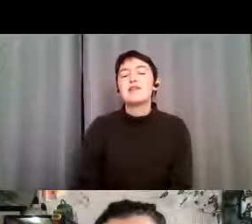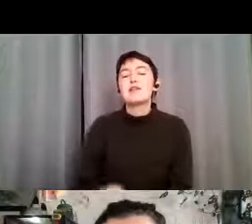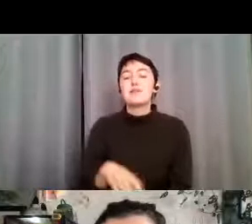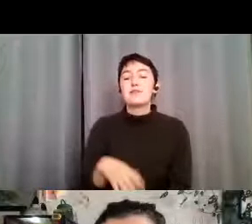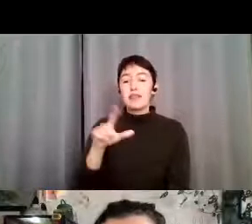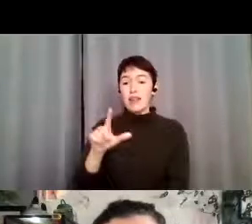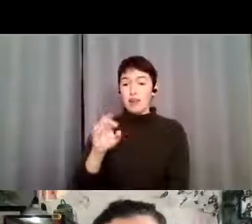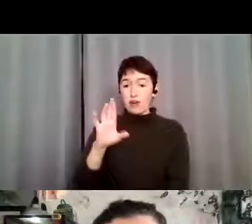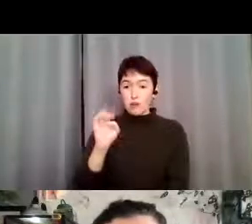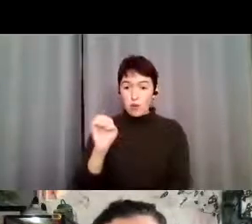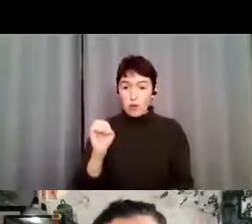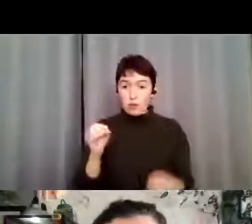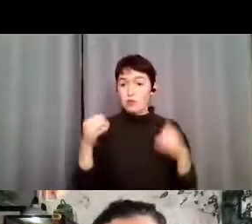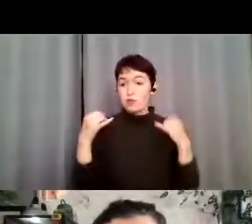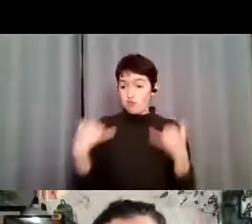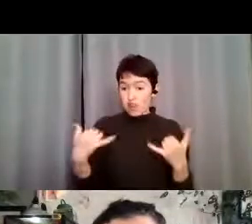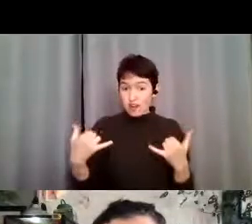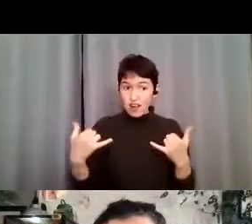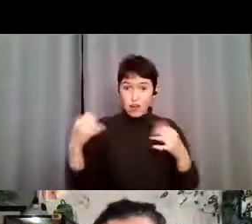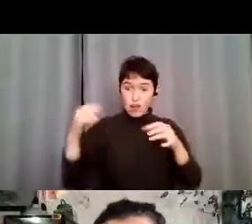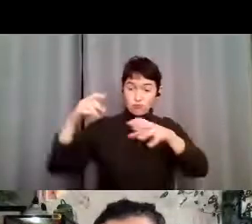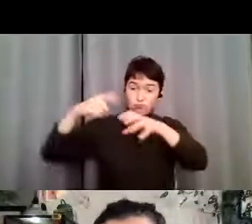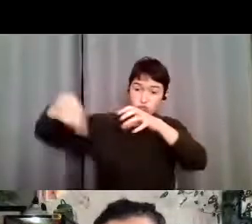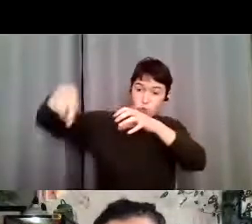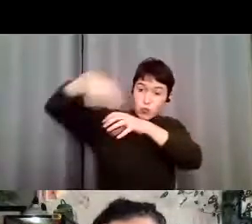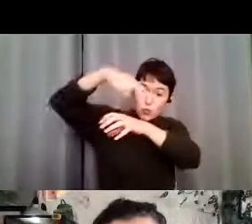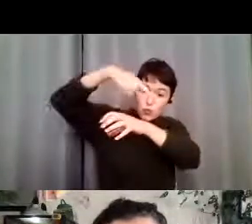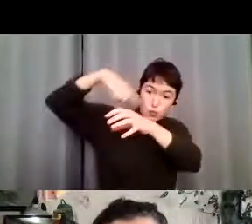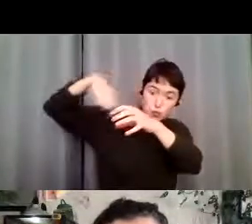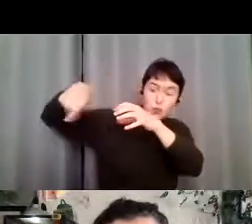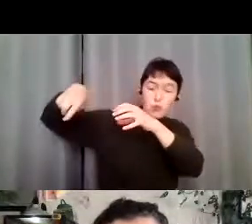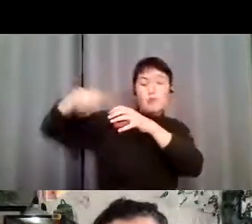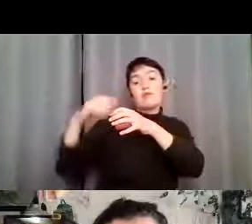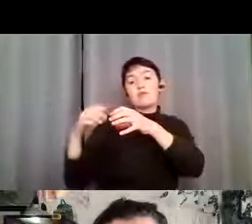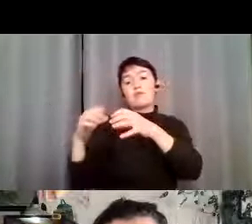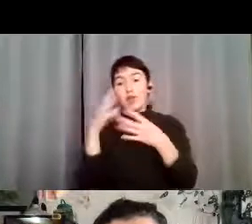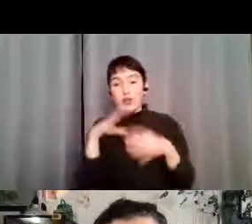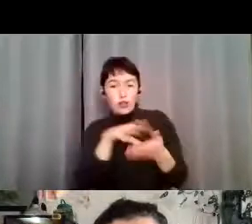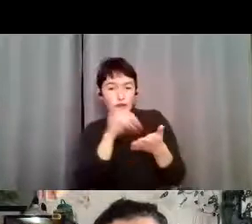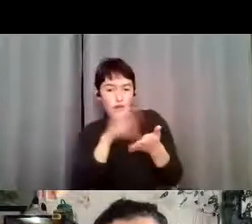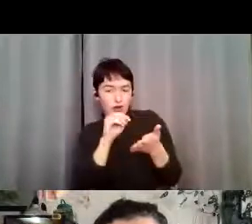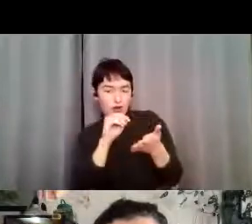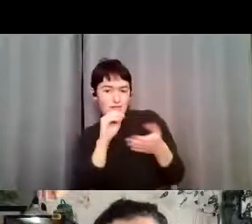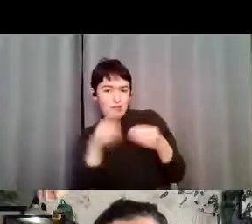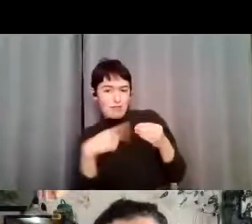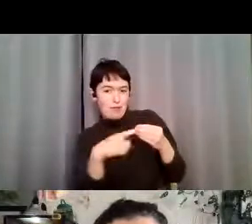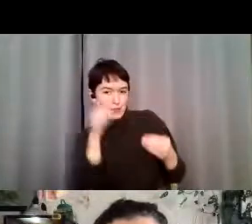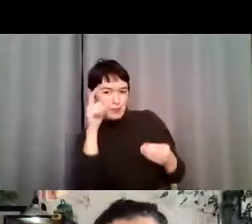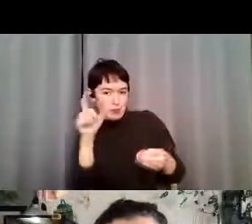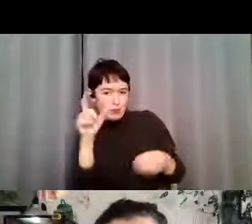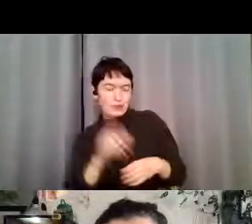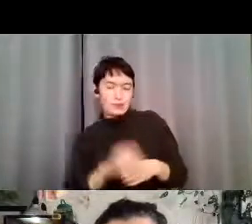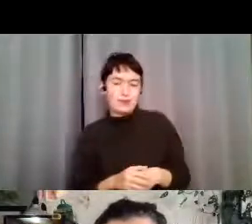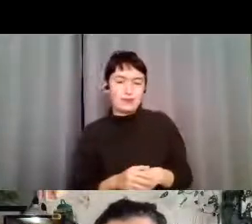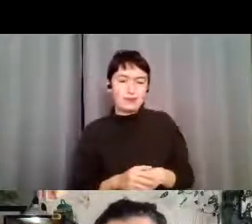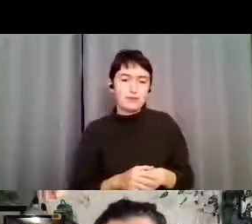as we speak, getting to know more about what the moon has to tell us. And so I wanted to take a little bit of